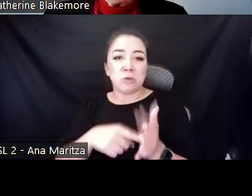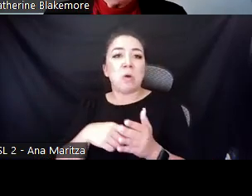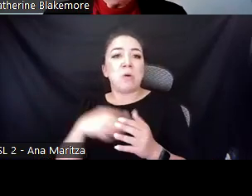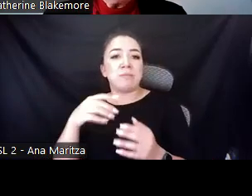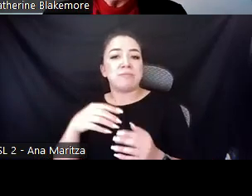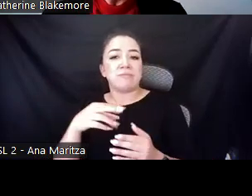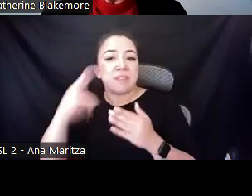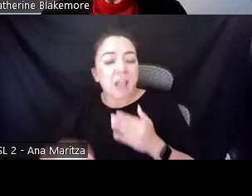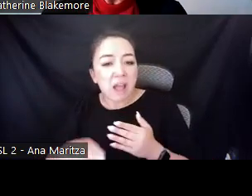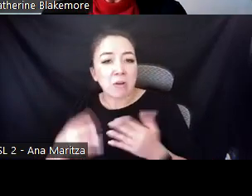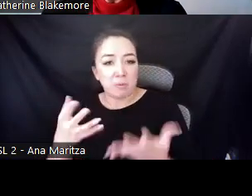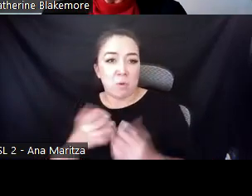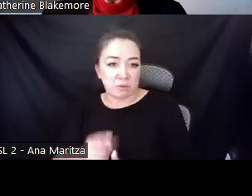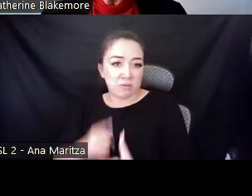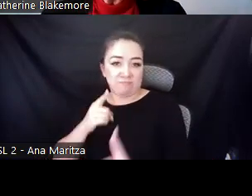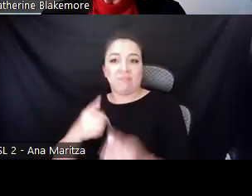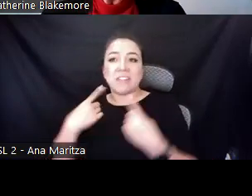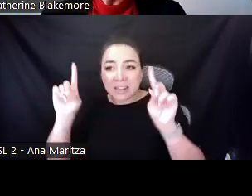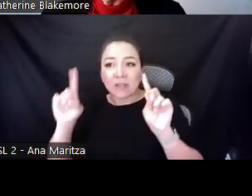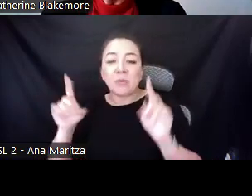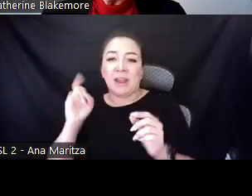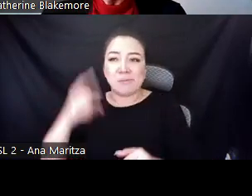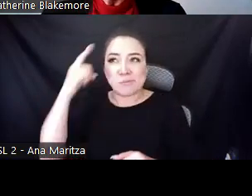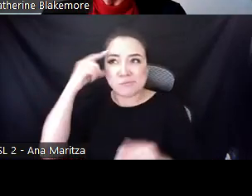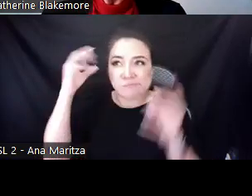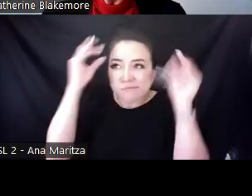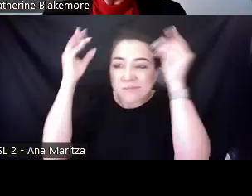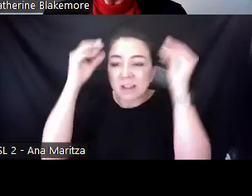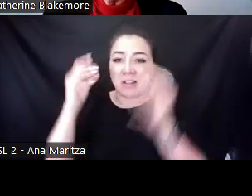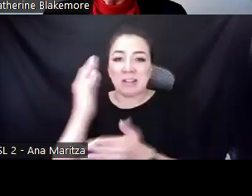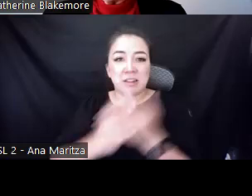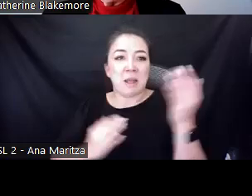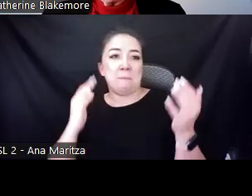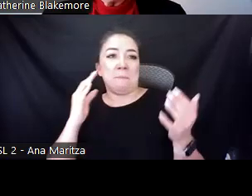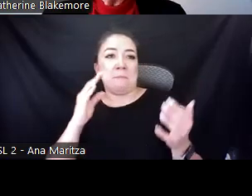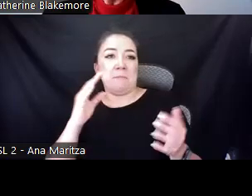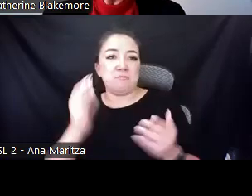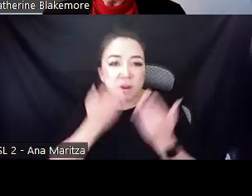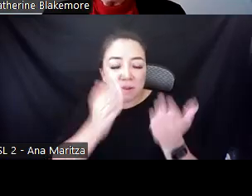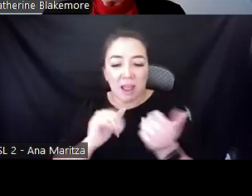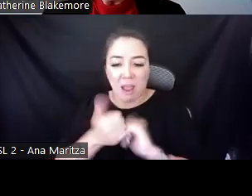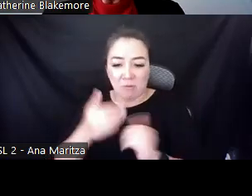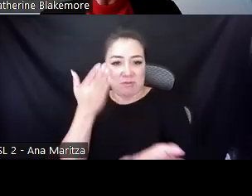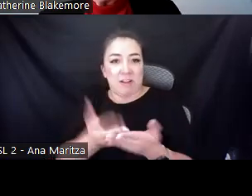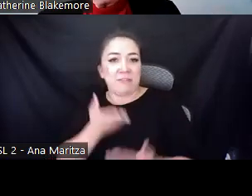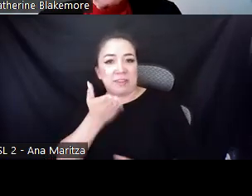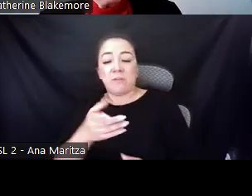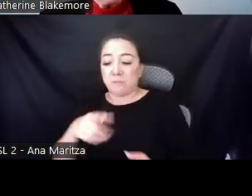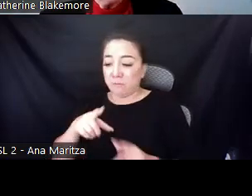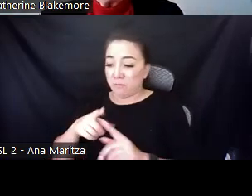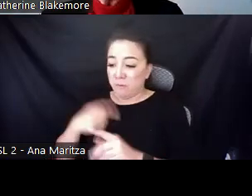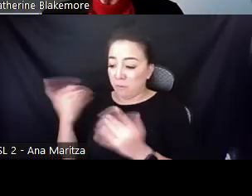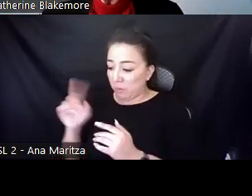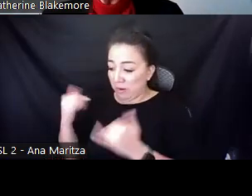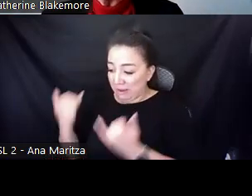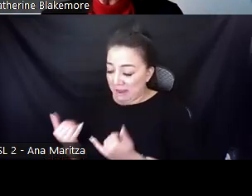want to achieve. We'll have to brainstorm some recommendations about how we're going to get there from where we are now to where we want to be.